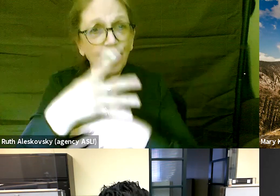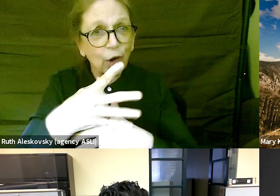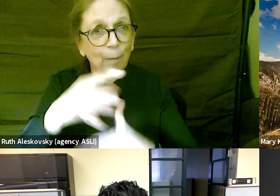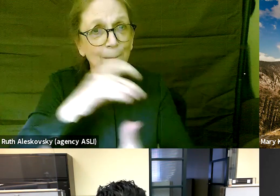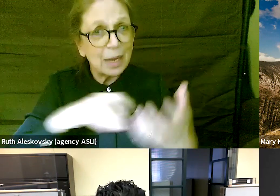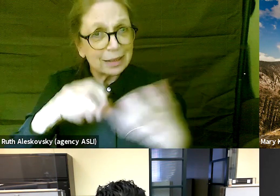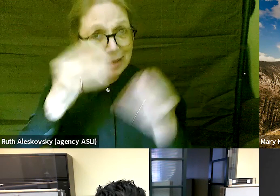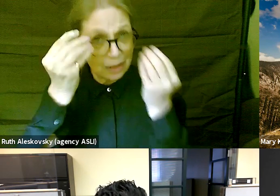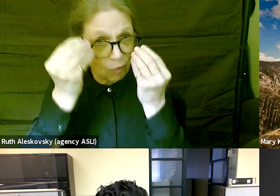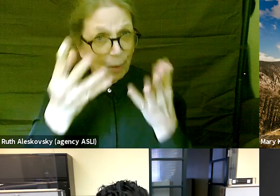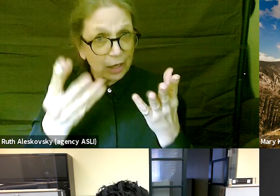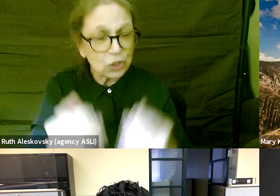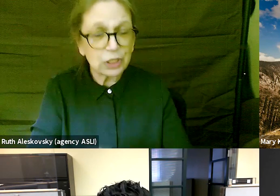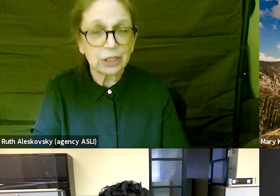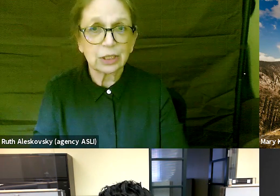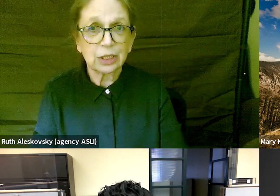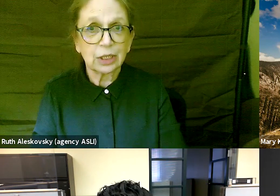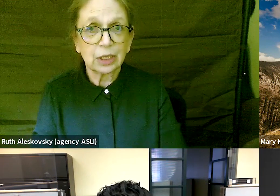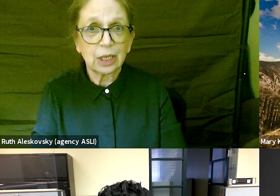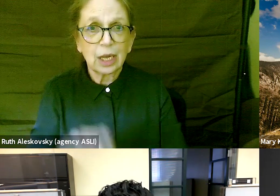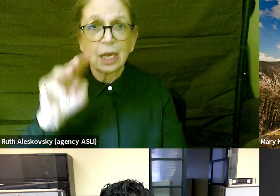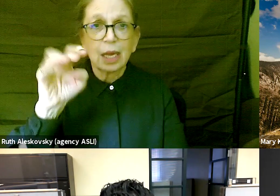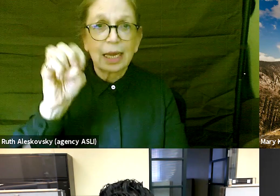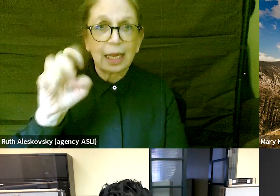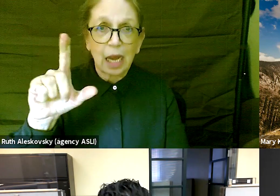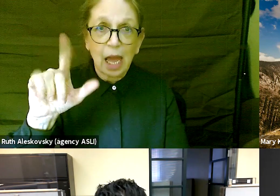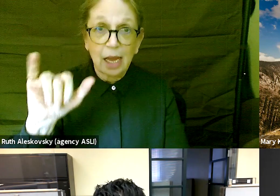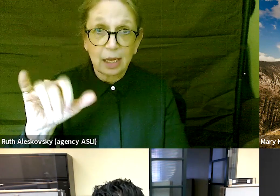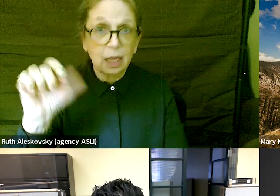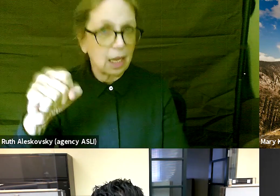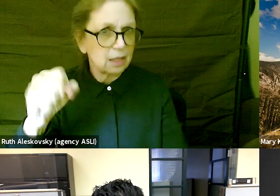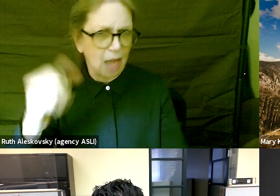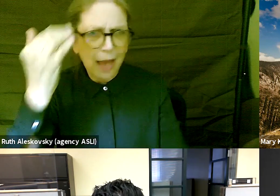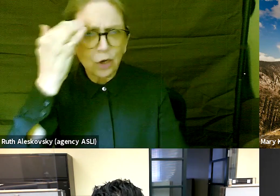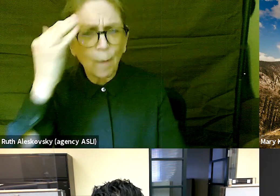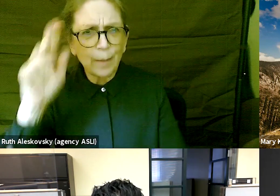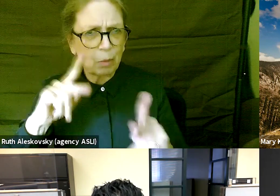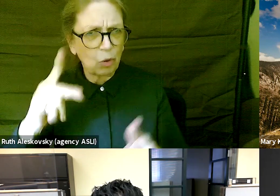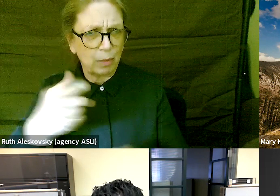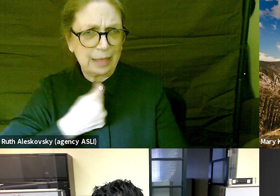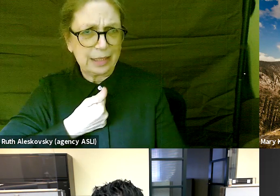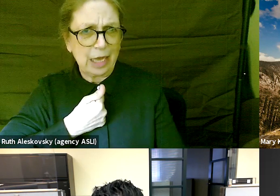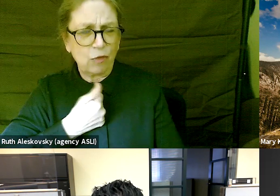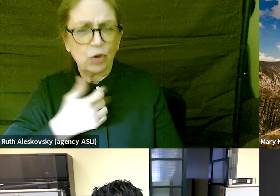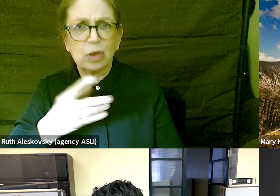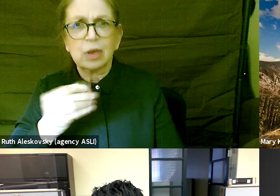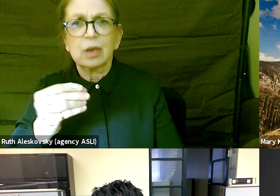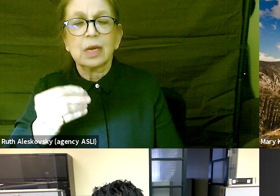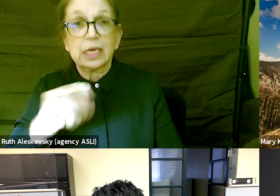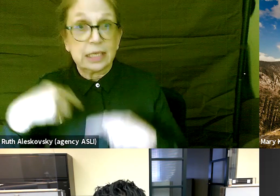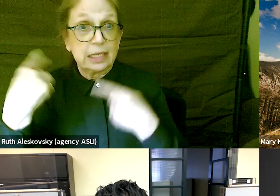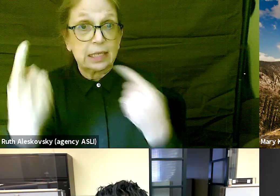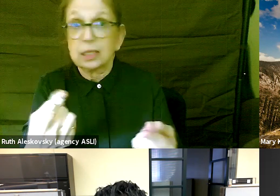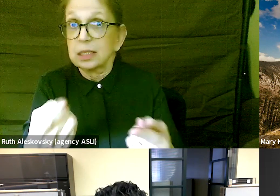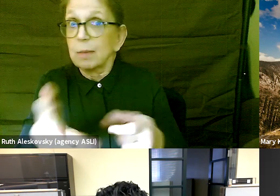Yeah, I think, to add to that, Arthur, I know of people personally who, since pandemic started, haven't left